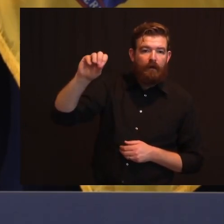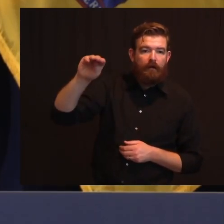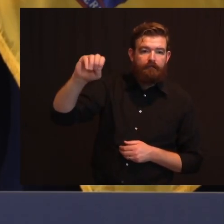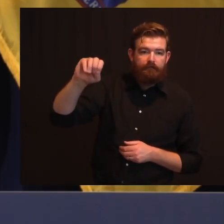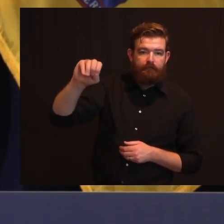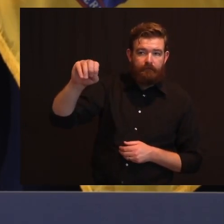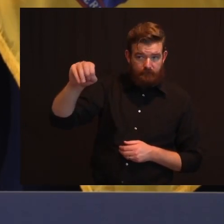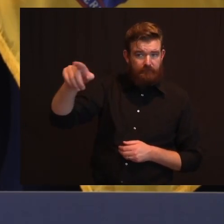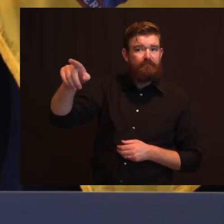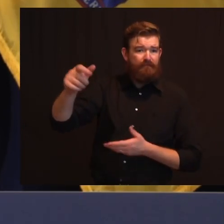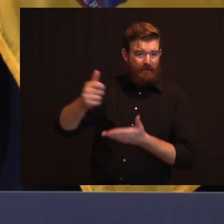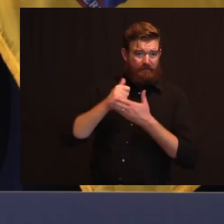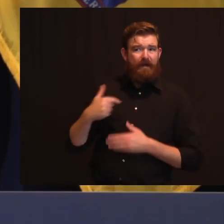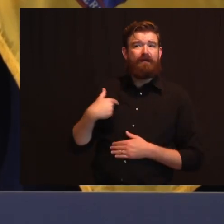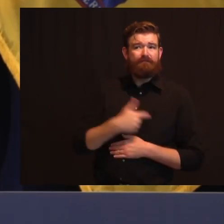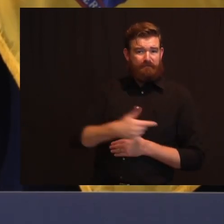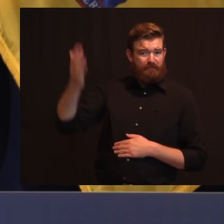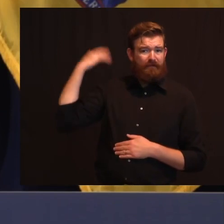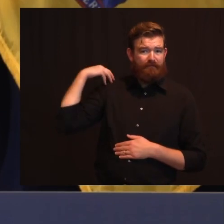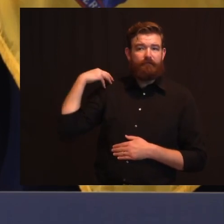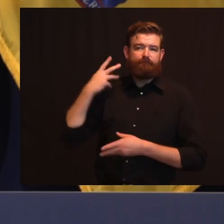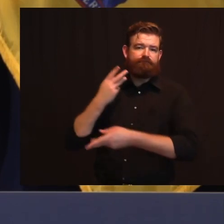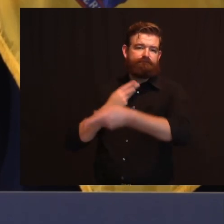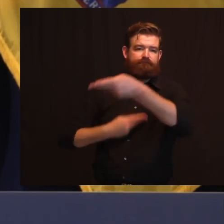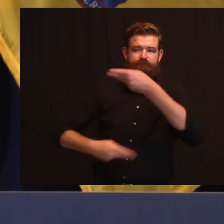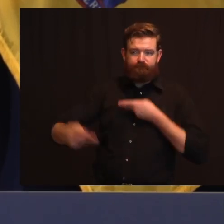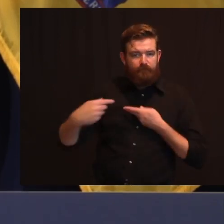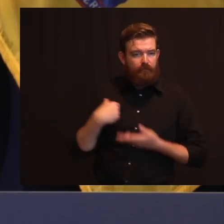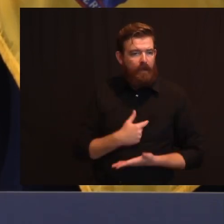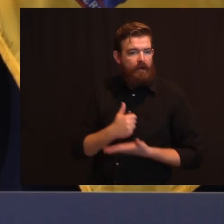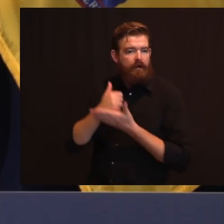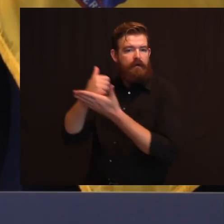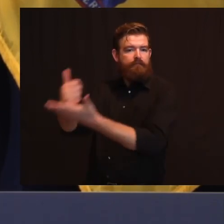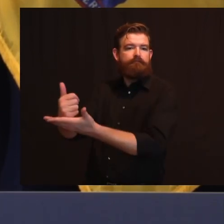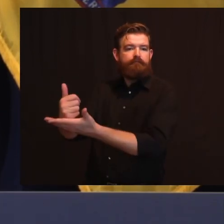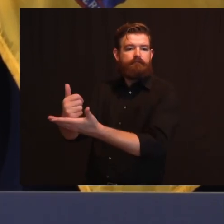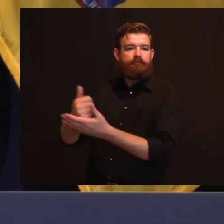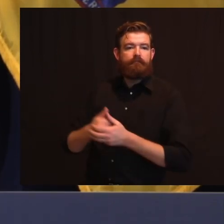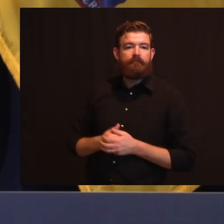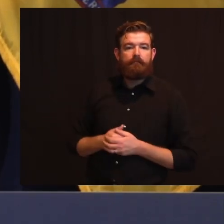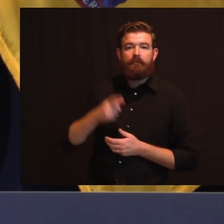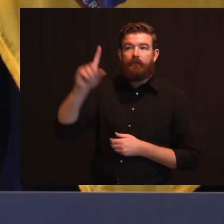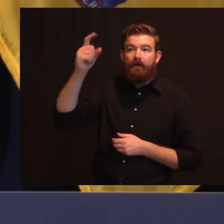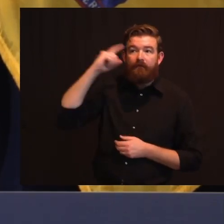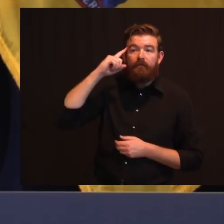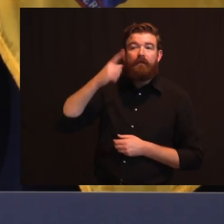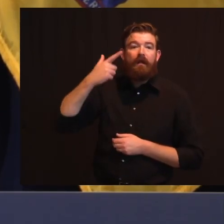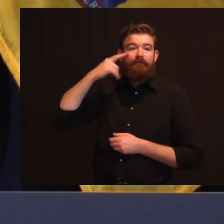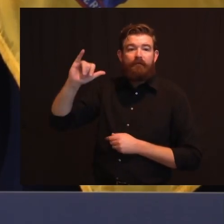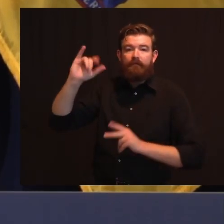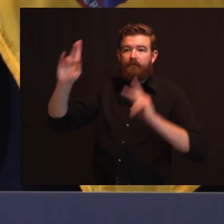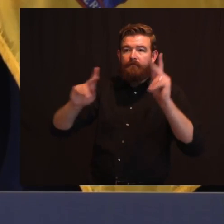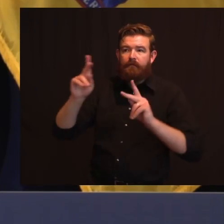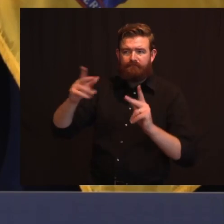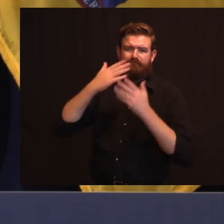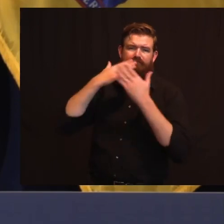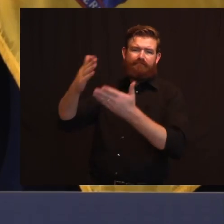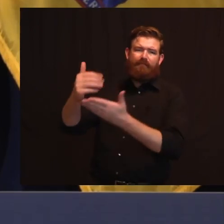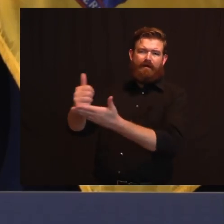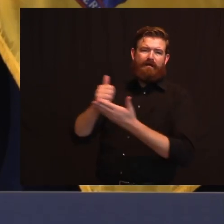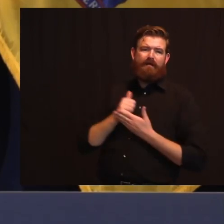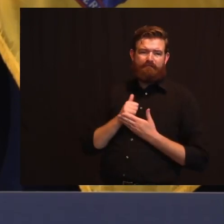to the governor and everyone in California, New Jersey does not forget how California was there to help us during our most dire times this spring,